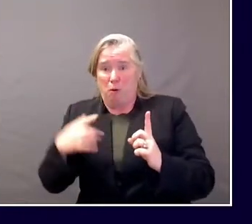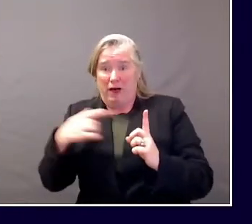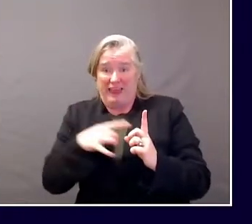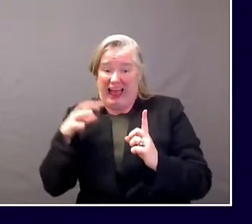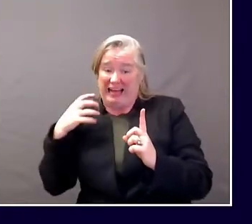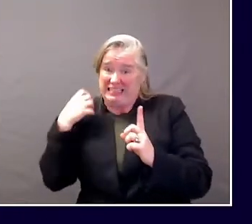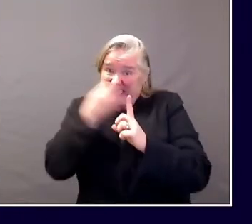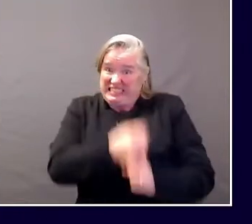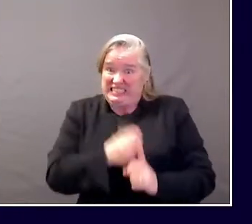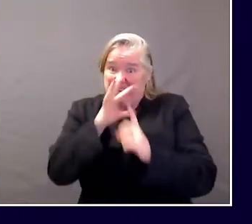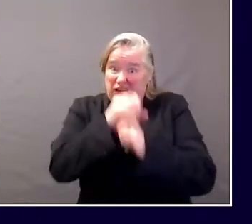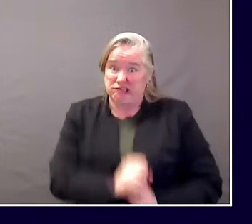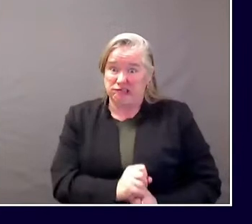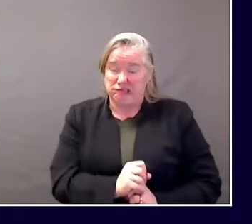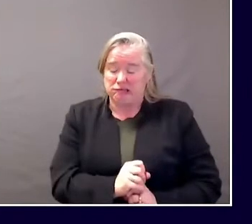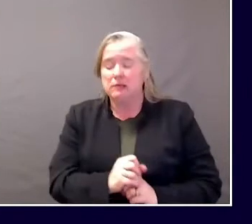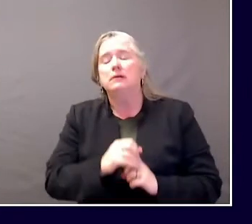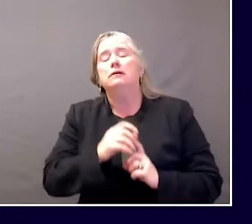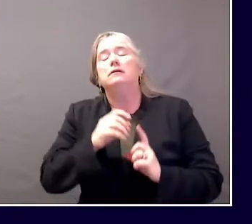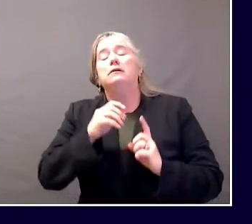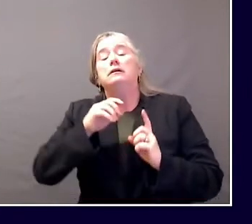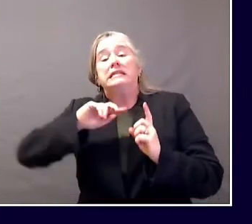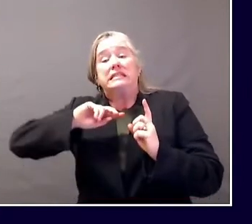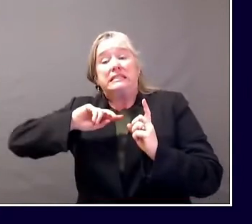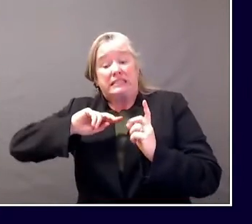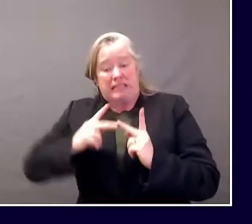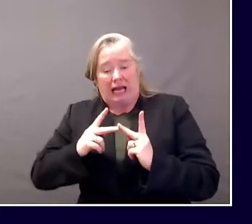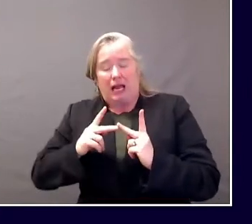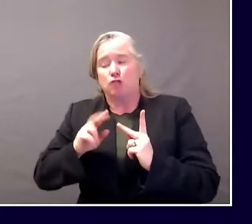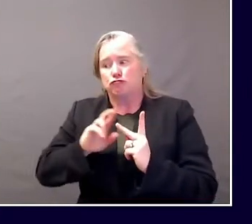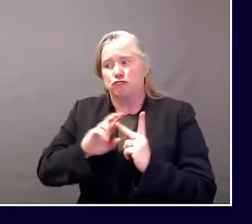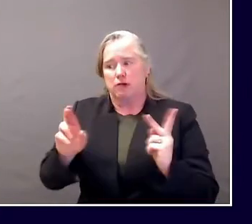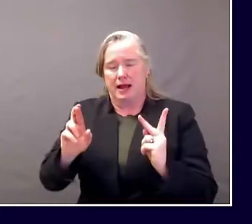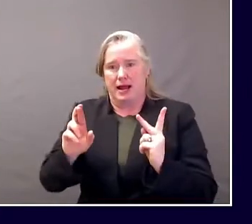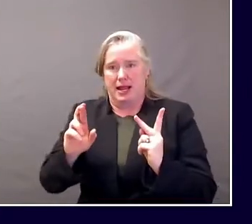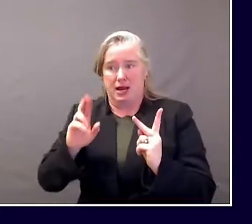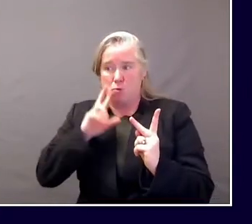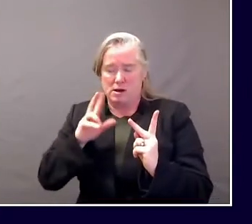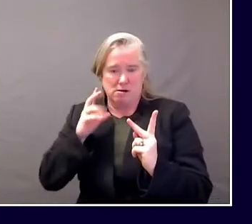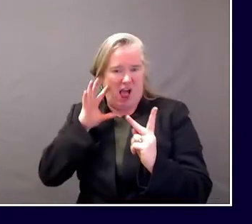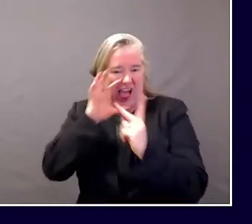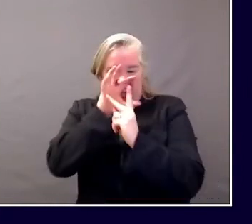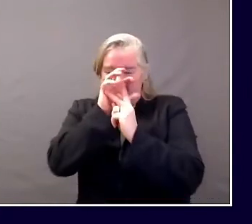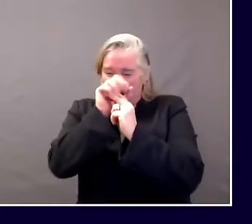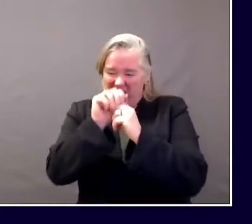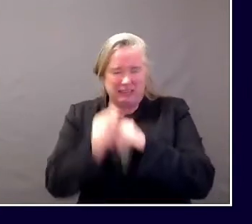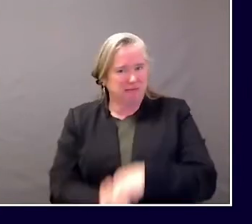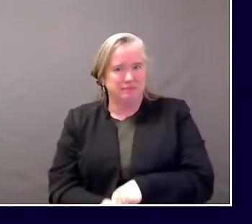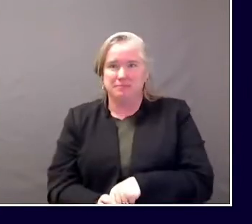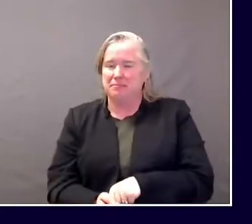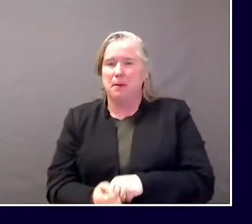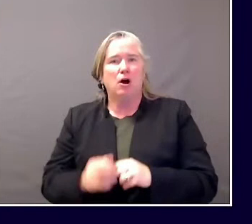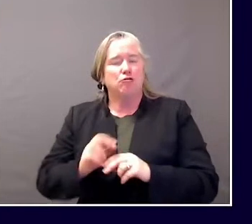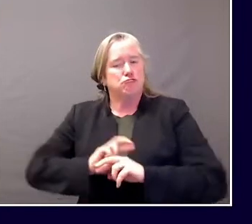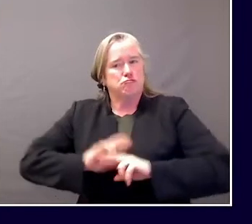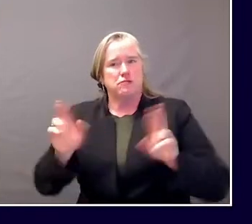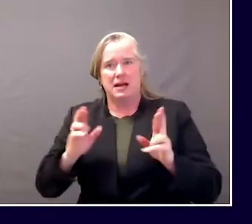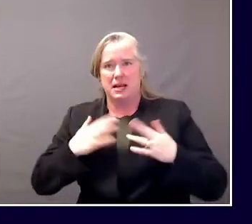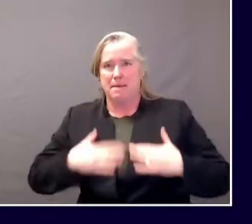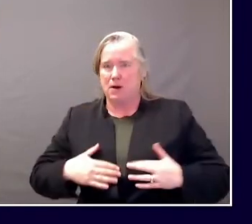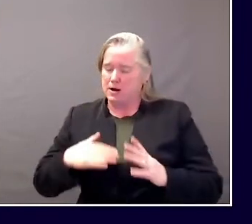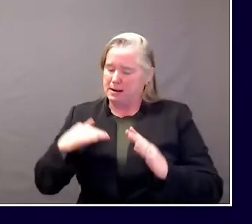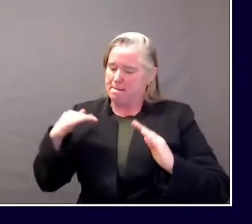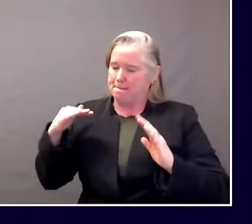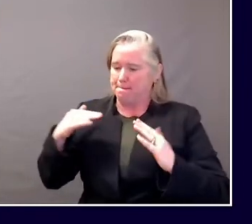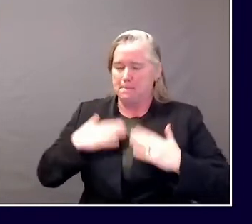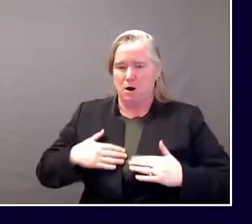in the future, both of those doses will be fully on board and the immune system will be ready as long as we know it